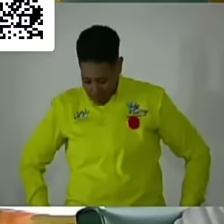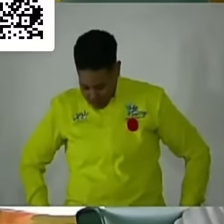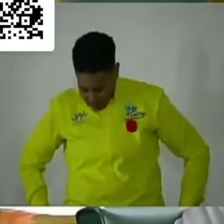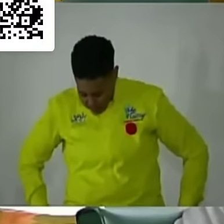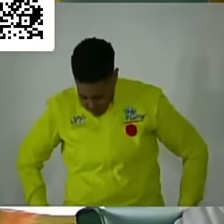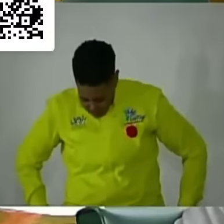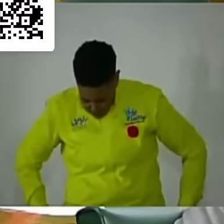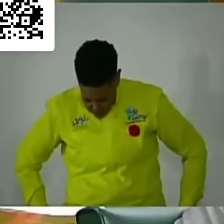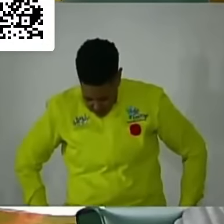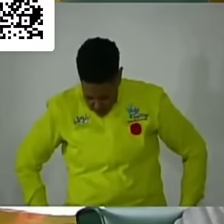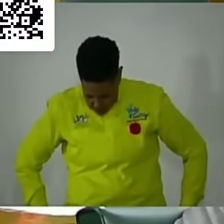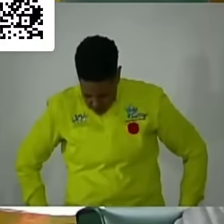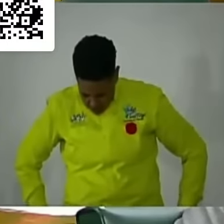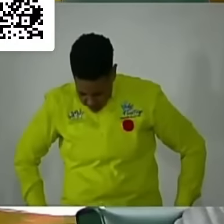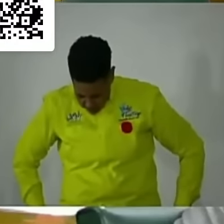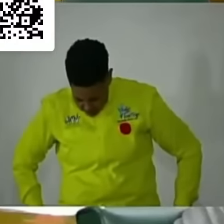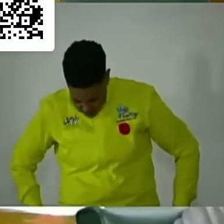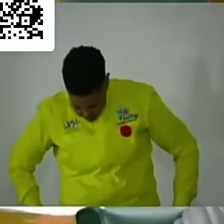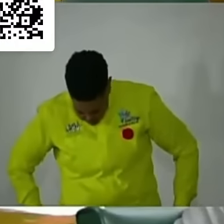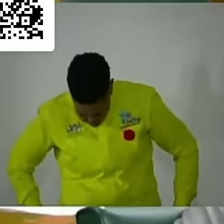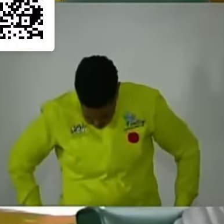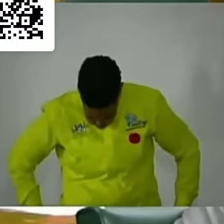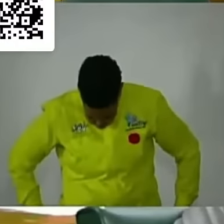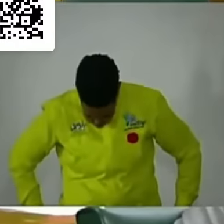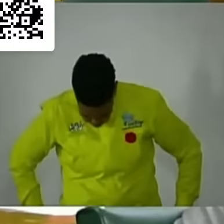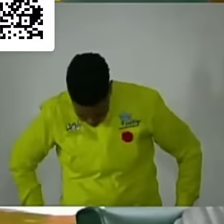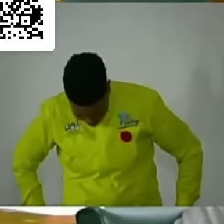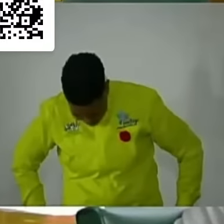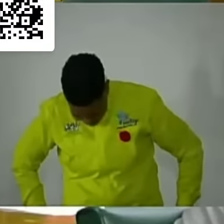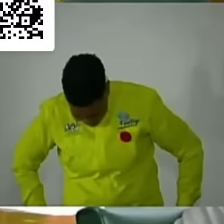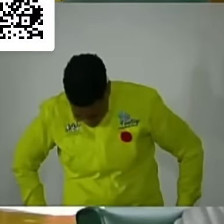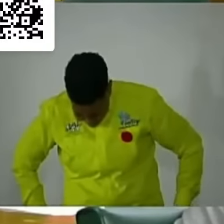Madam Speaker, this resolution